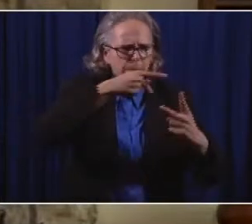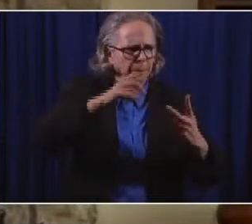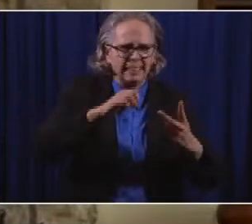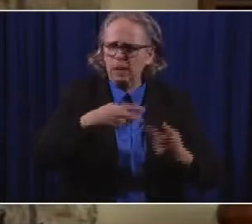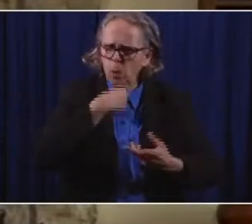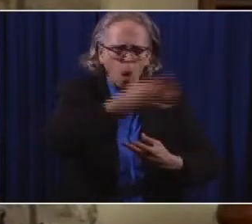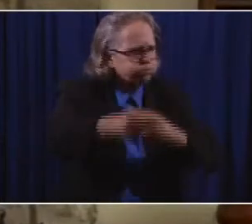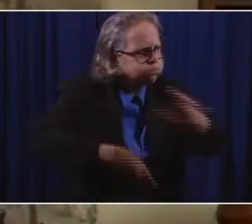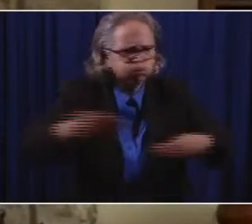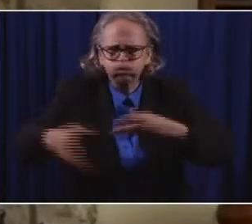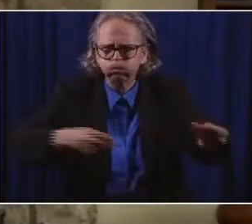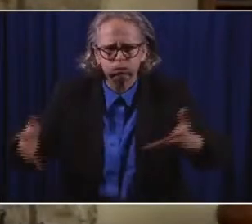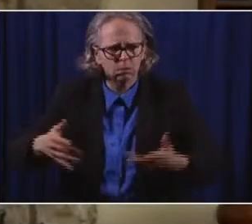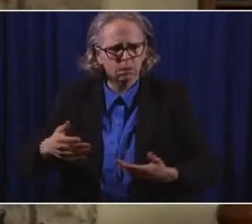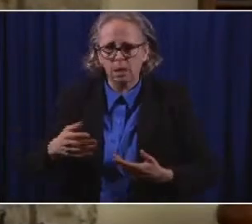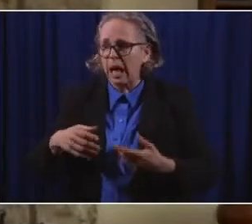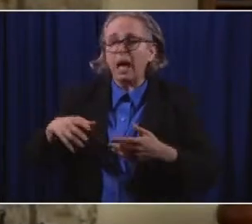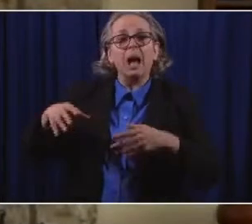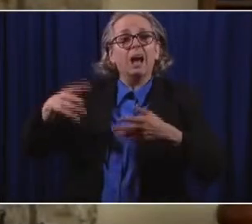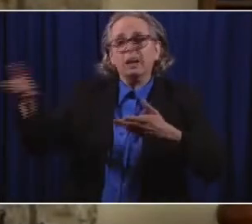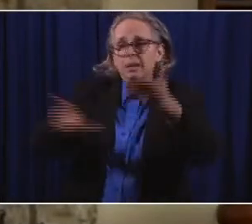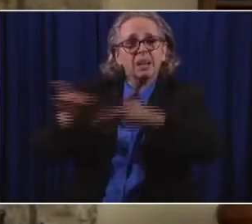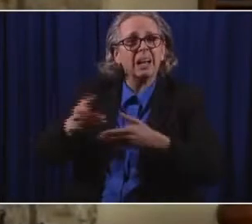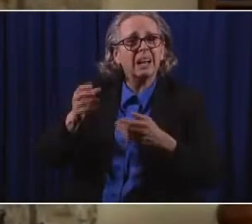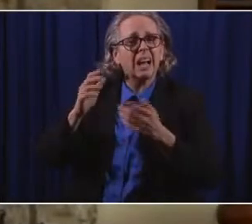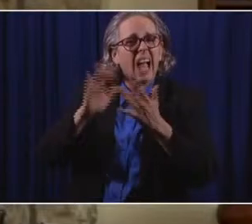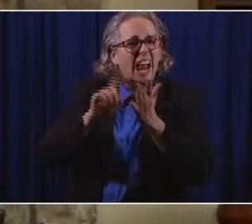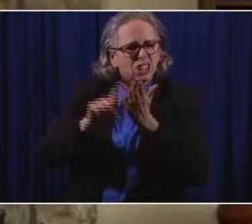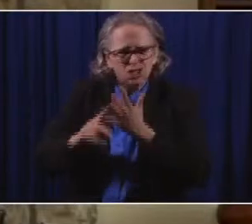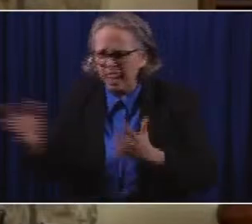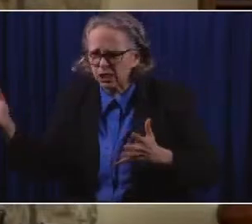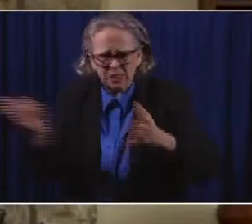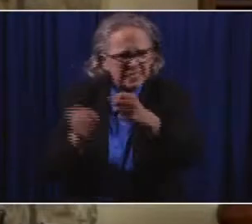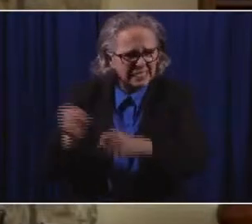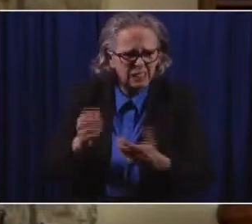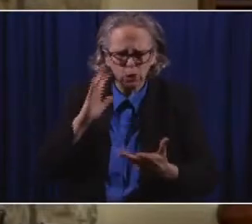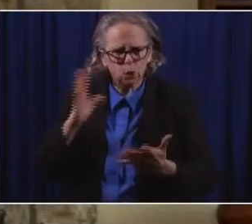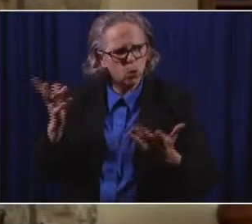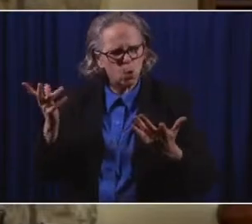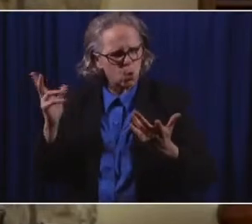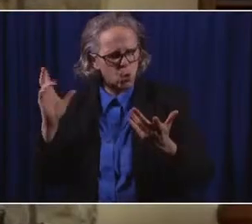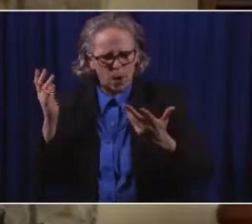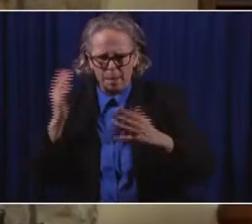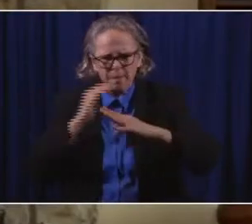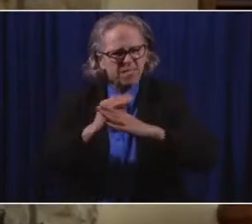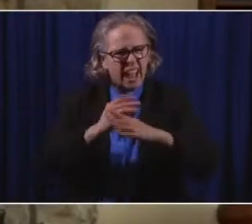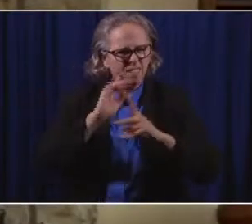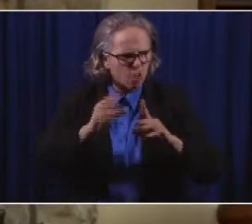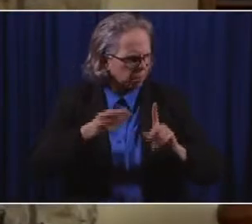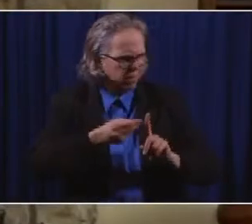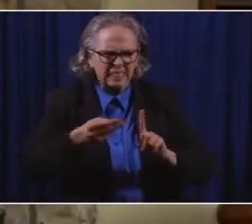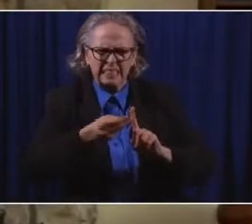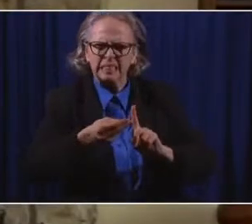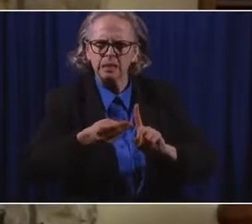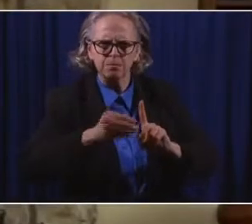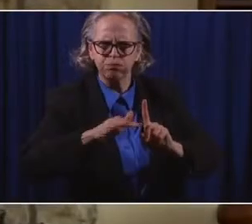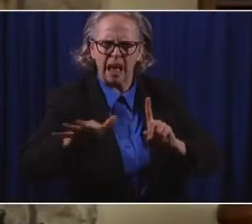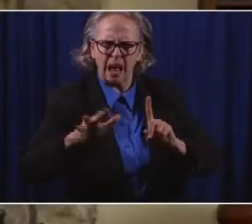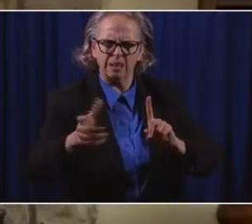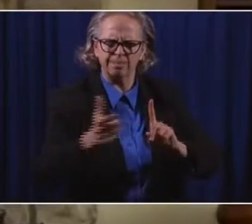can quarantine and stop the spread in its tracks, help and guidance with air ventilation in buildings and other things.